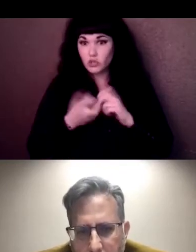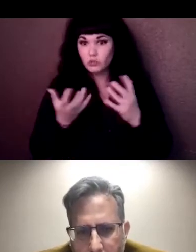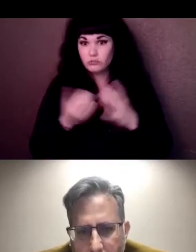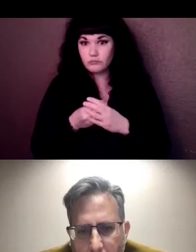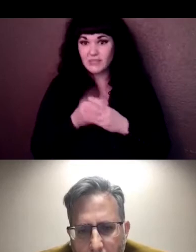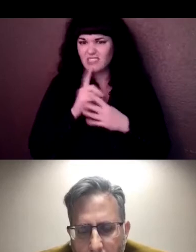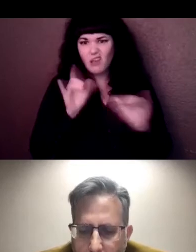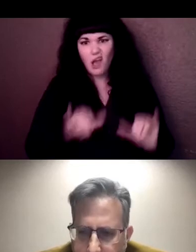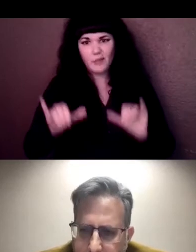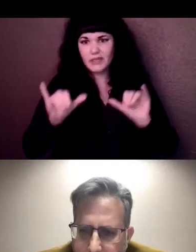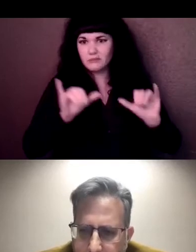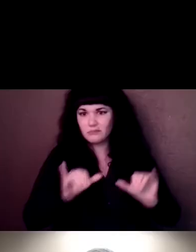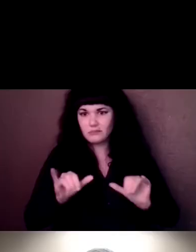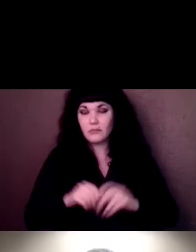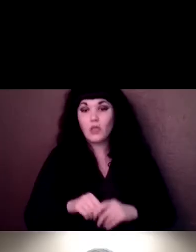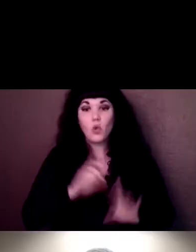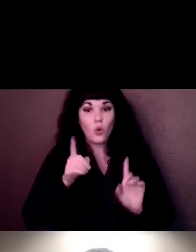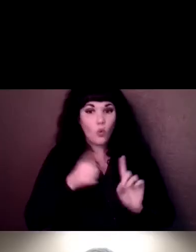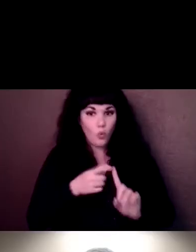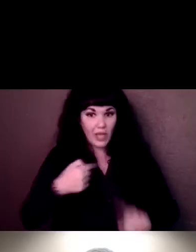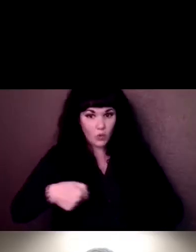When we stimulate back muscles